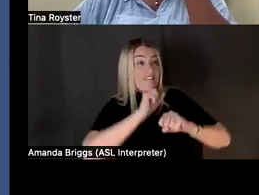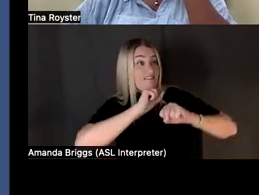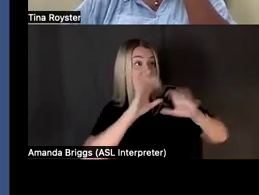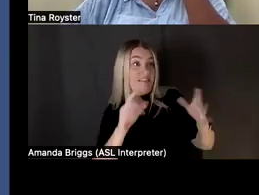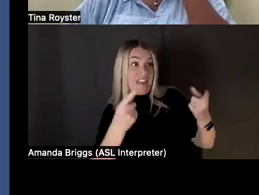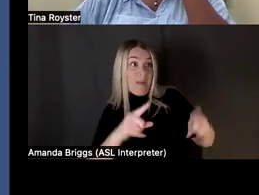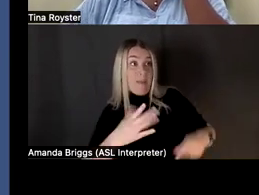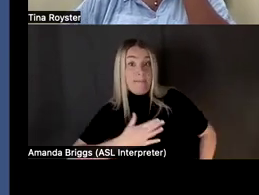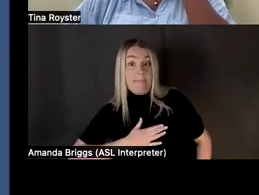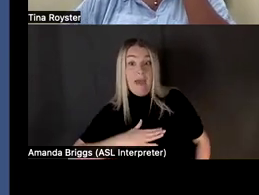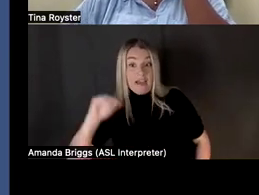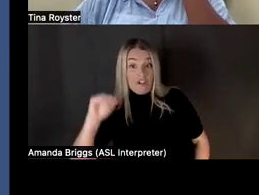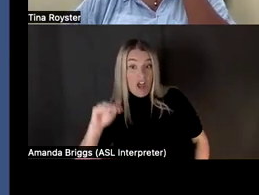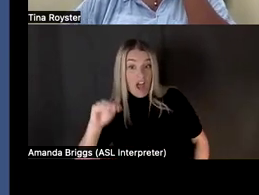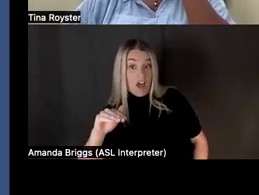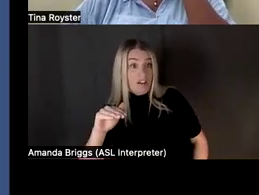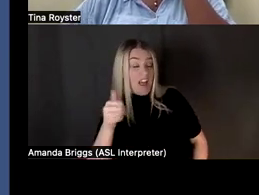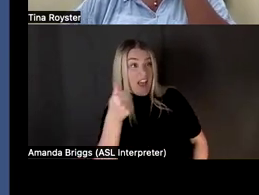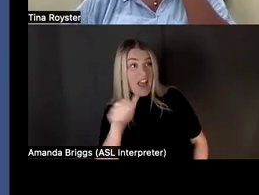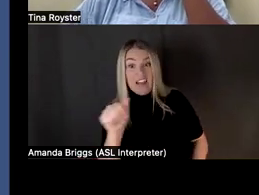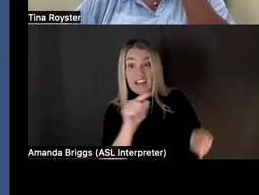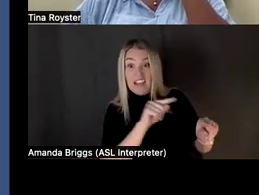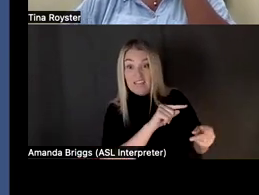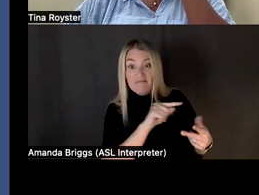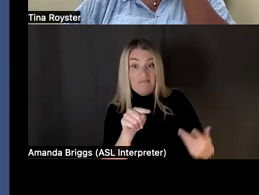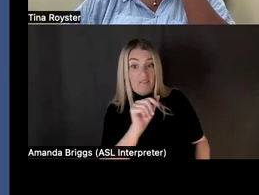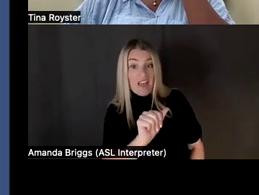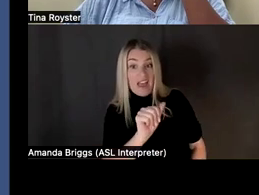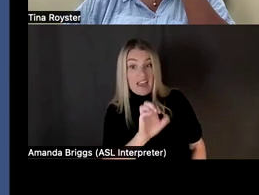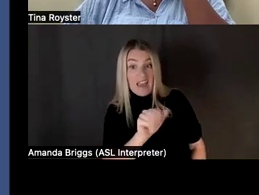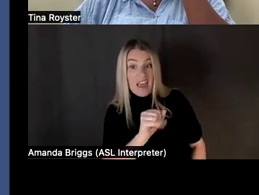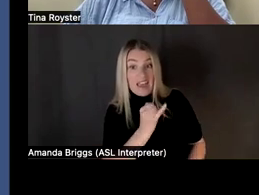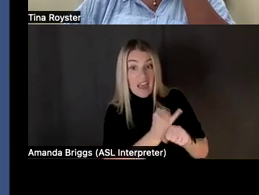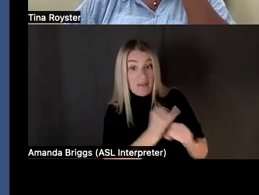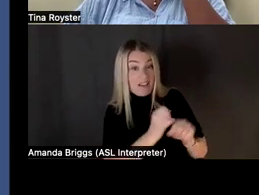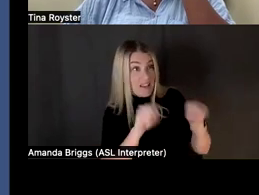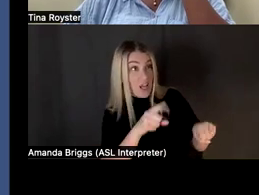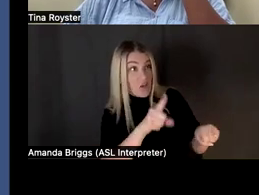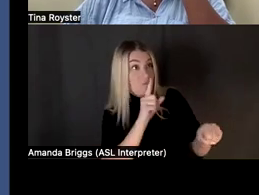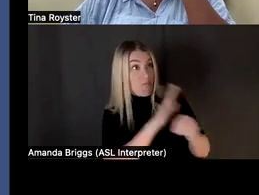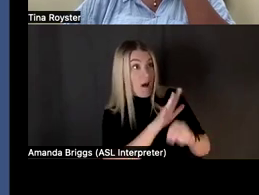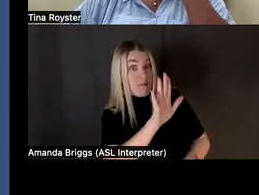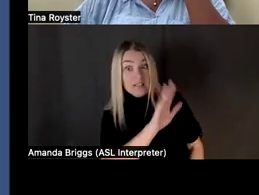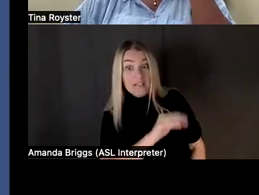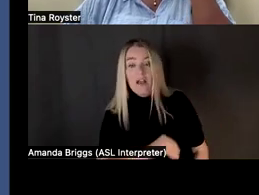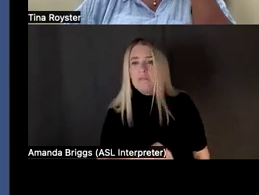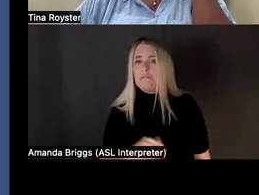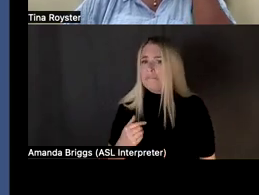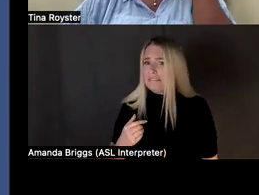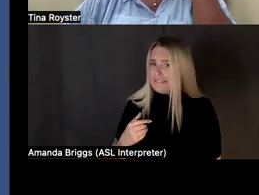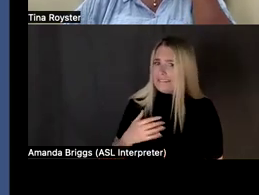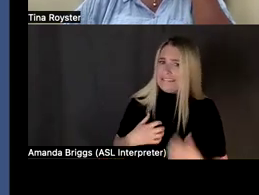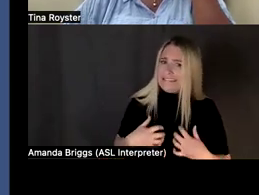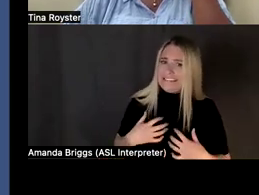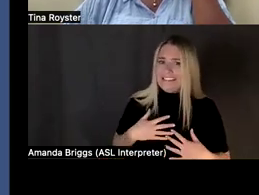to my child on any of the Einstein campuses? And as hard as it is for me to say, I had to